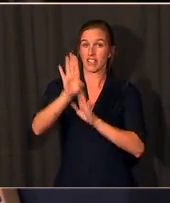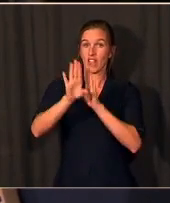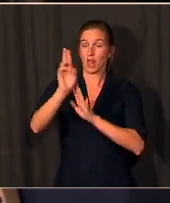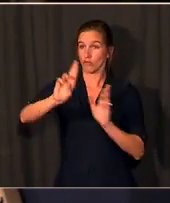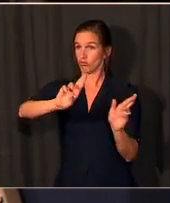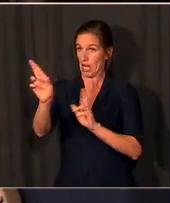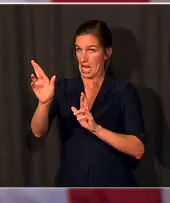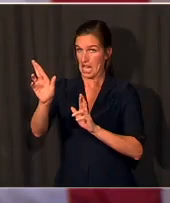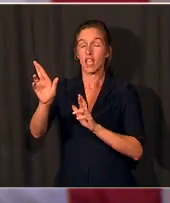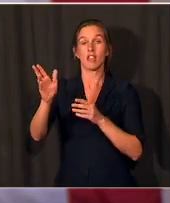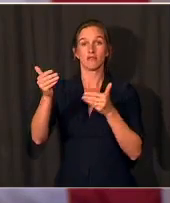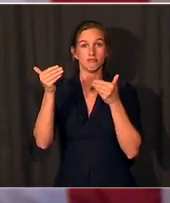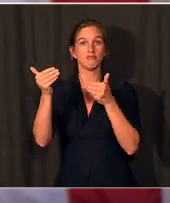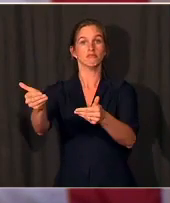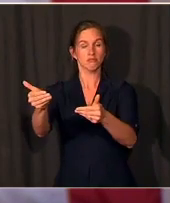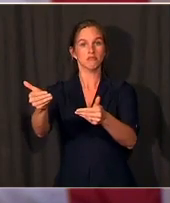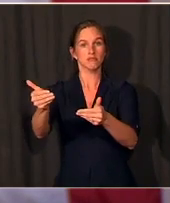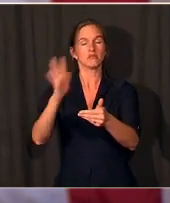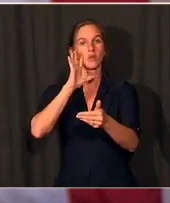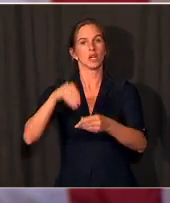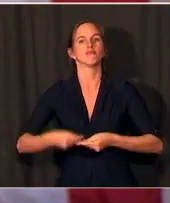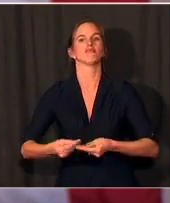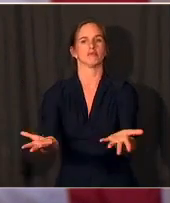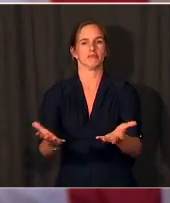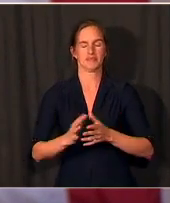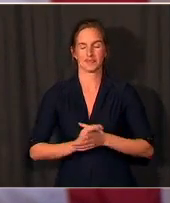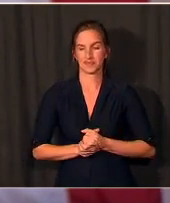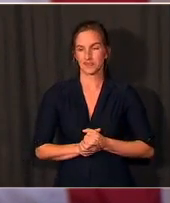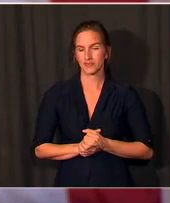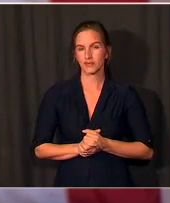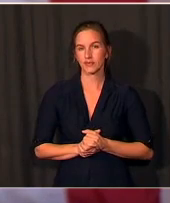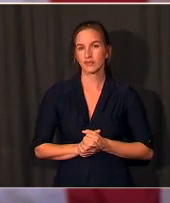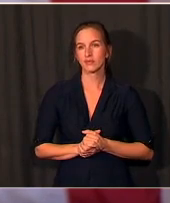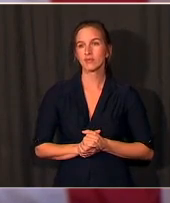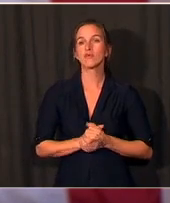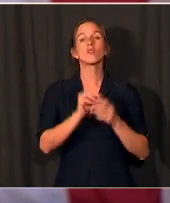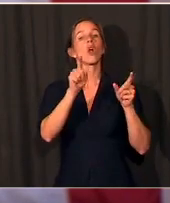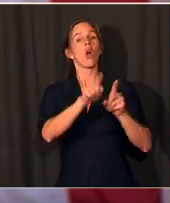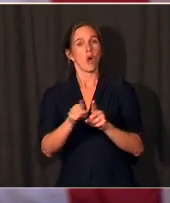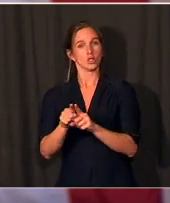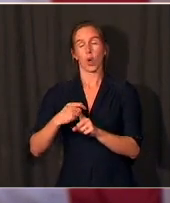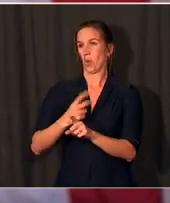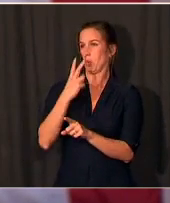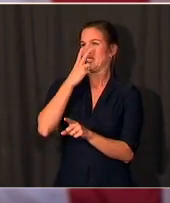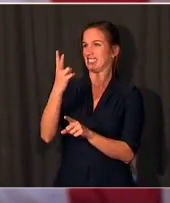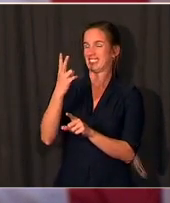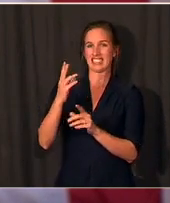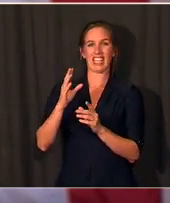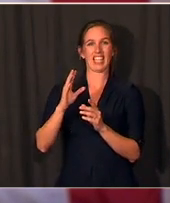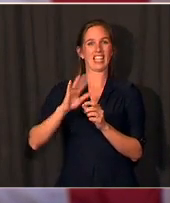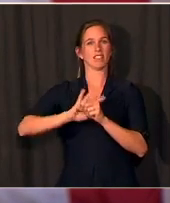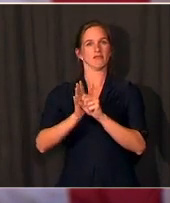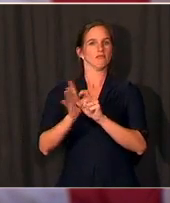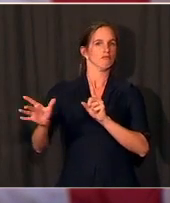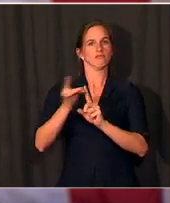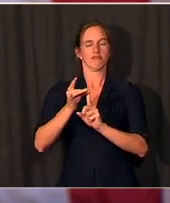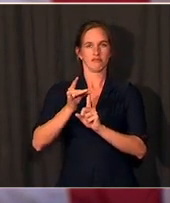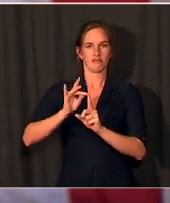prepared and ready for immediate implementation. And finally, Mr. President, as we see cases rising around the country, as we